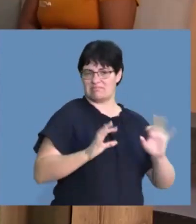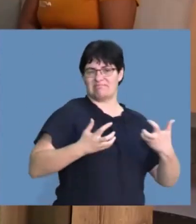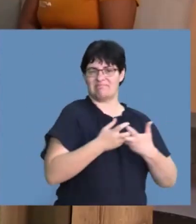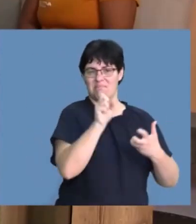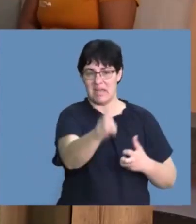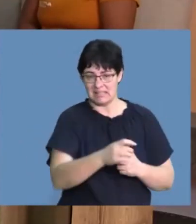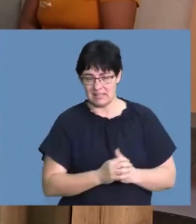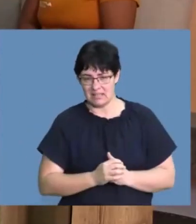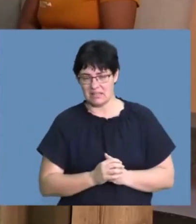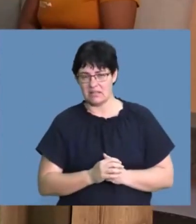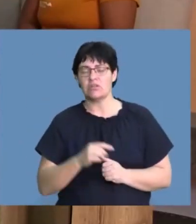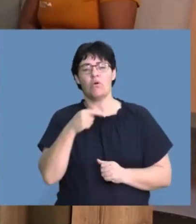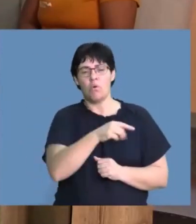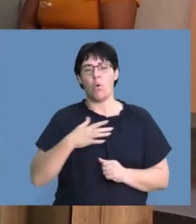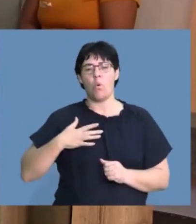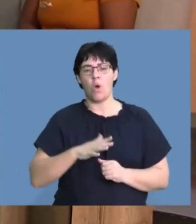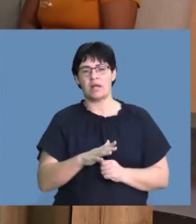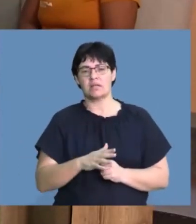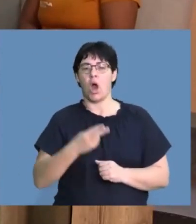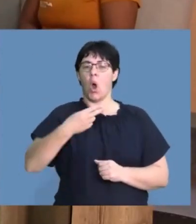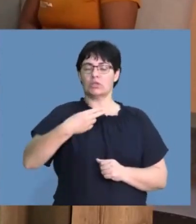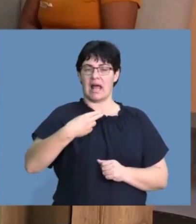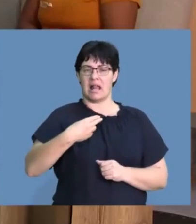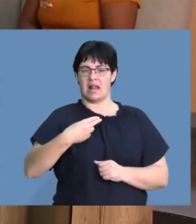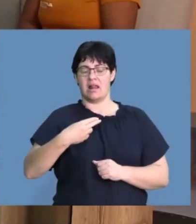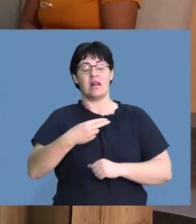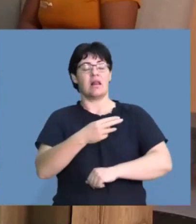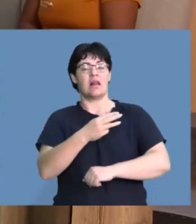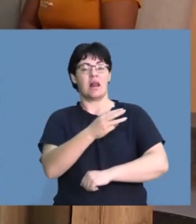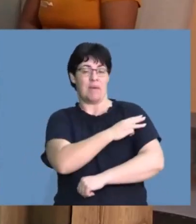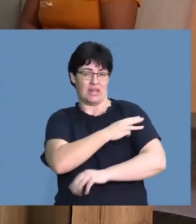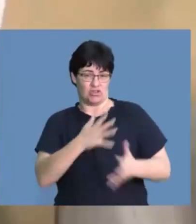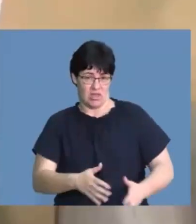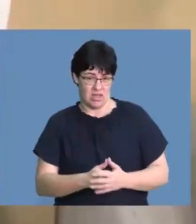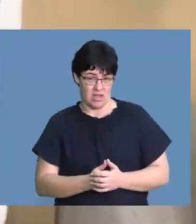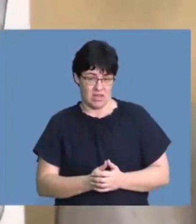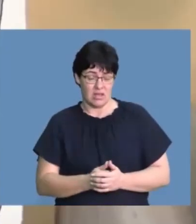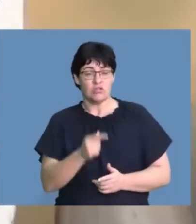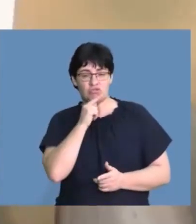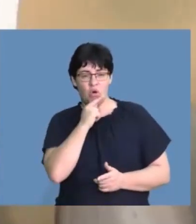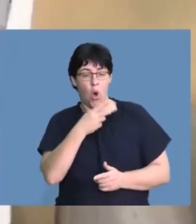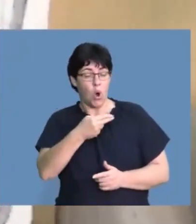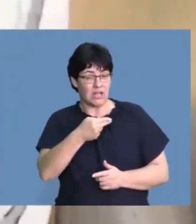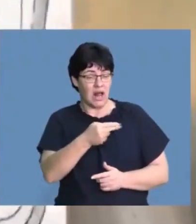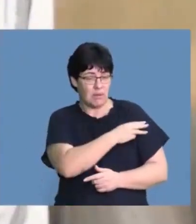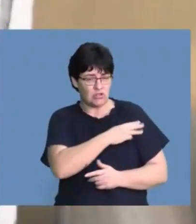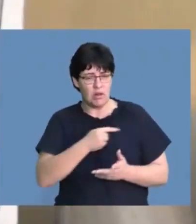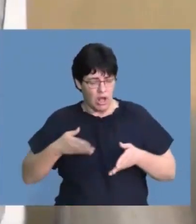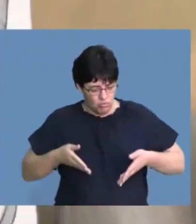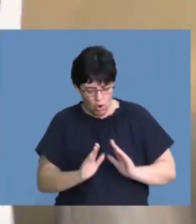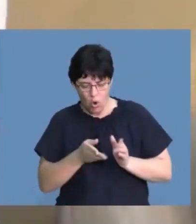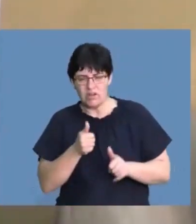So she wanted to be a hotel manager. She aspires that. So this is the road that she creates. She can